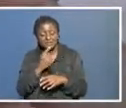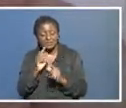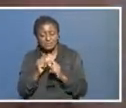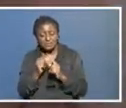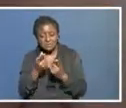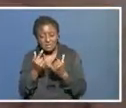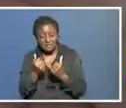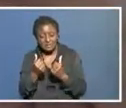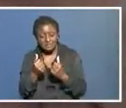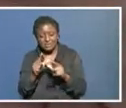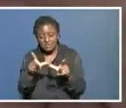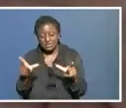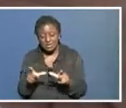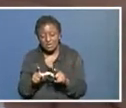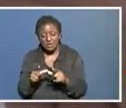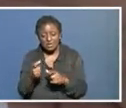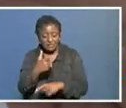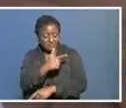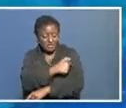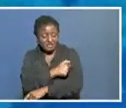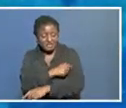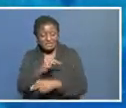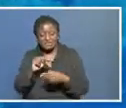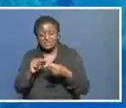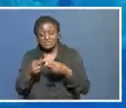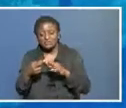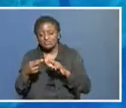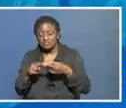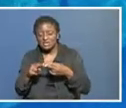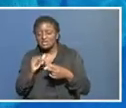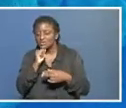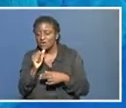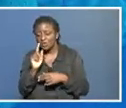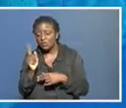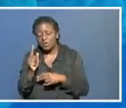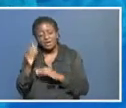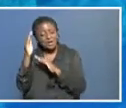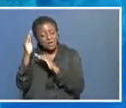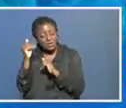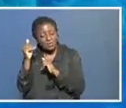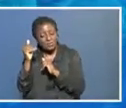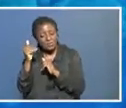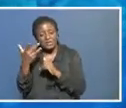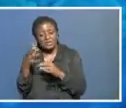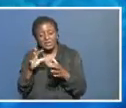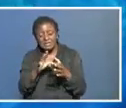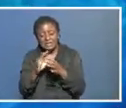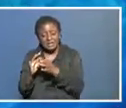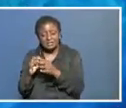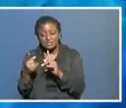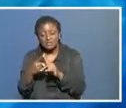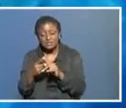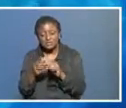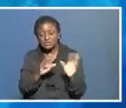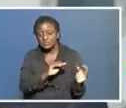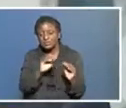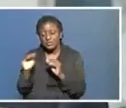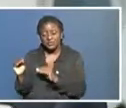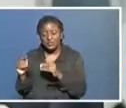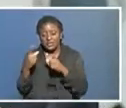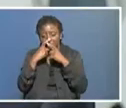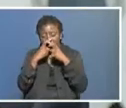vaccination rate is still not where authorities hope it would be, a feat directly tied to lifting the mask